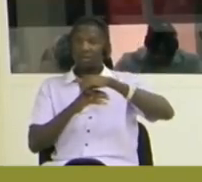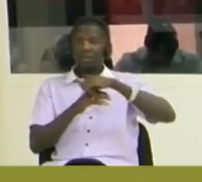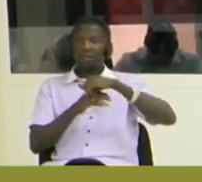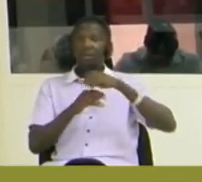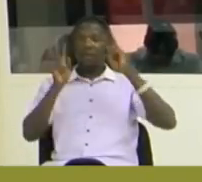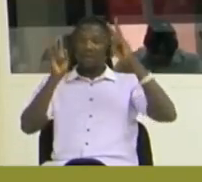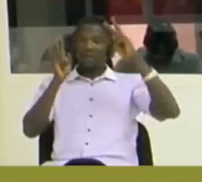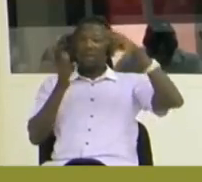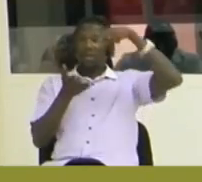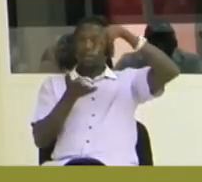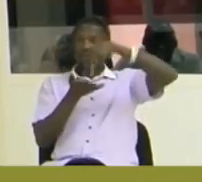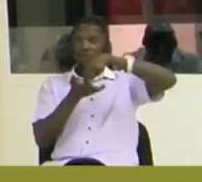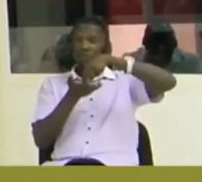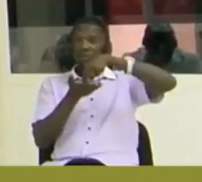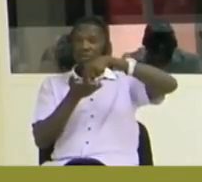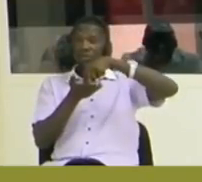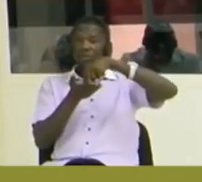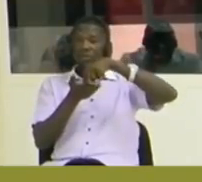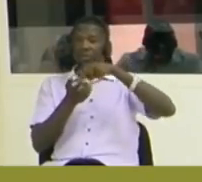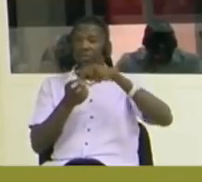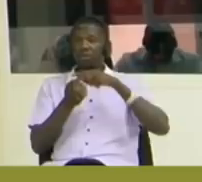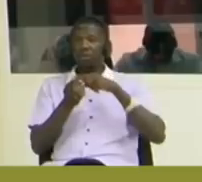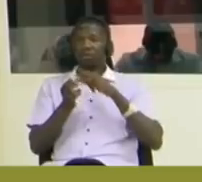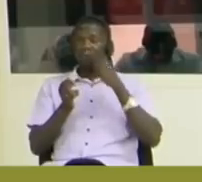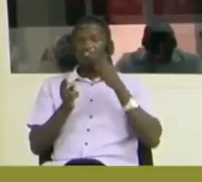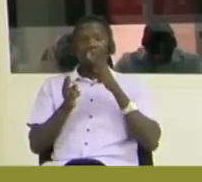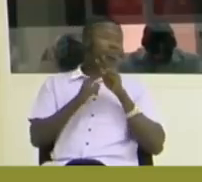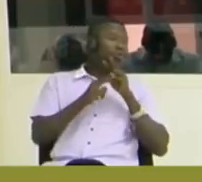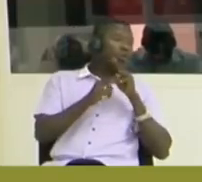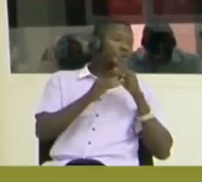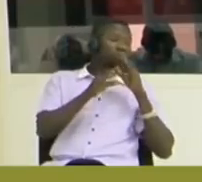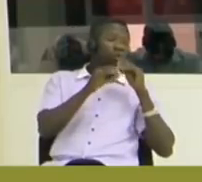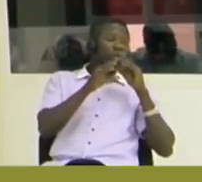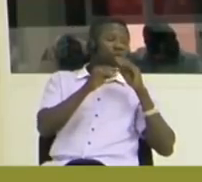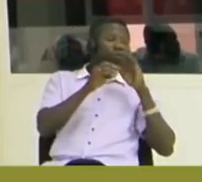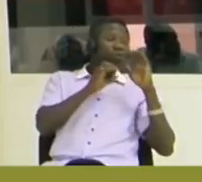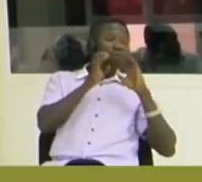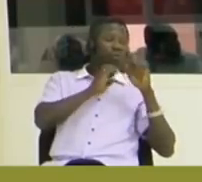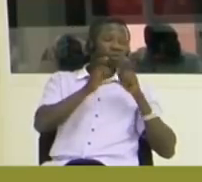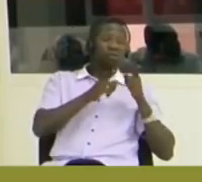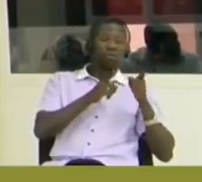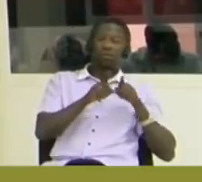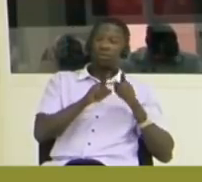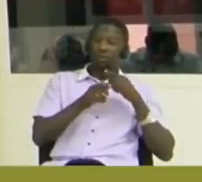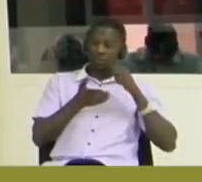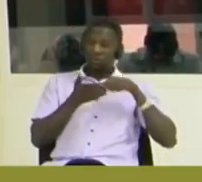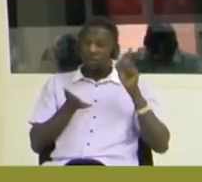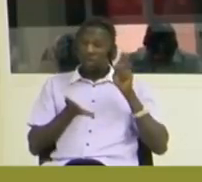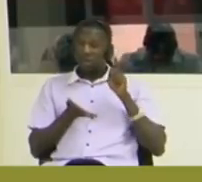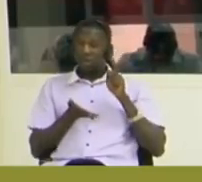stopped, beckoned on you, and he had a conversation with you. Is that correct?